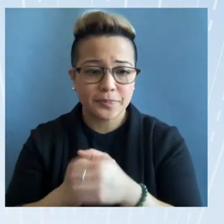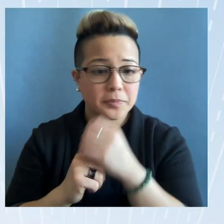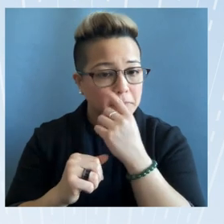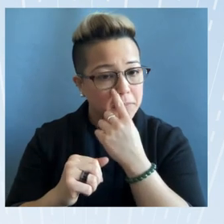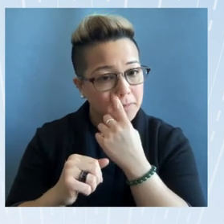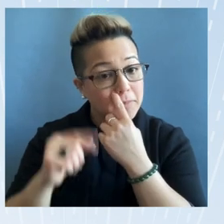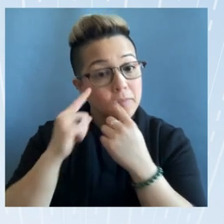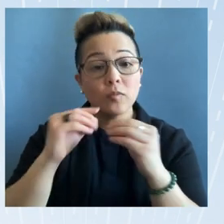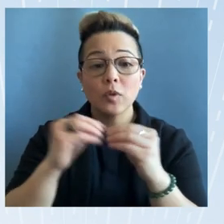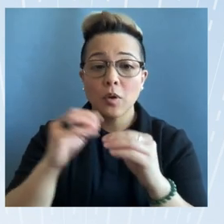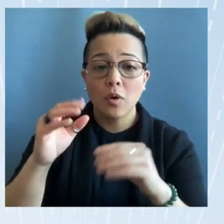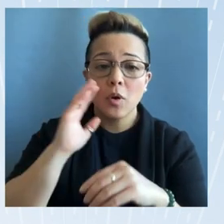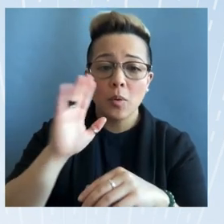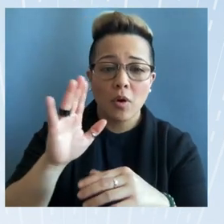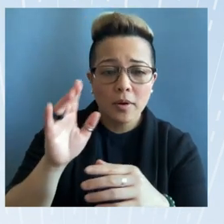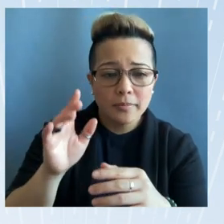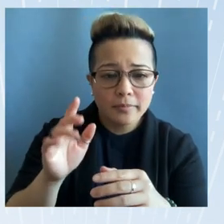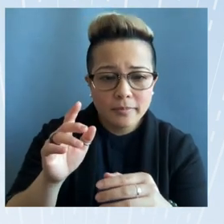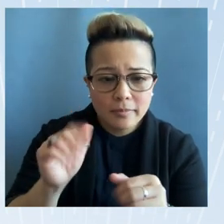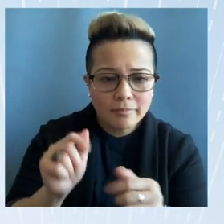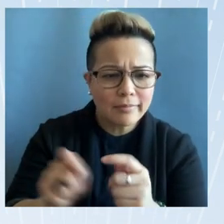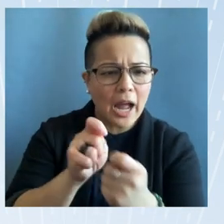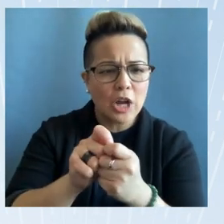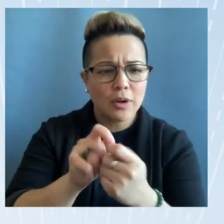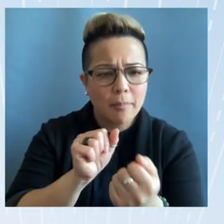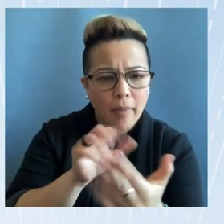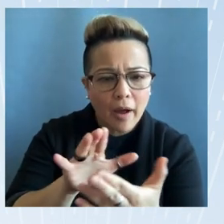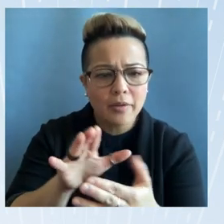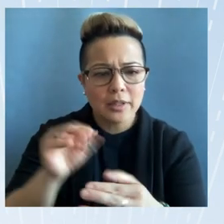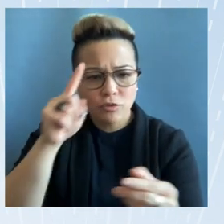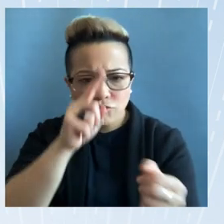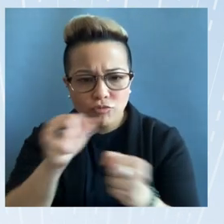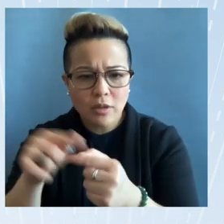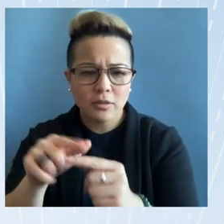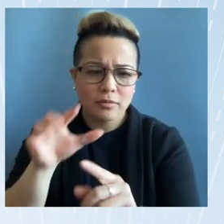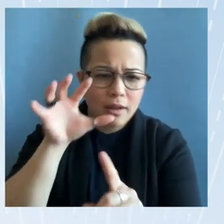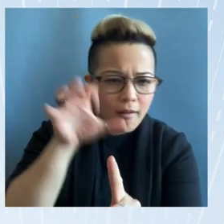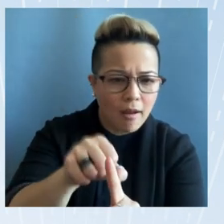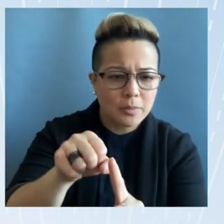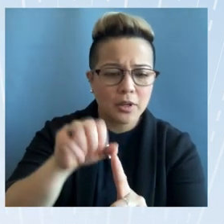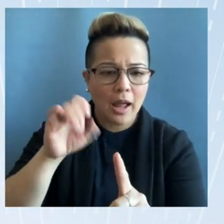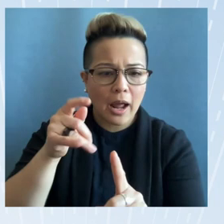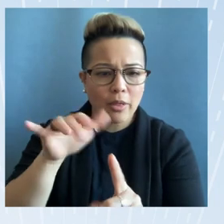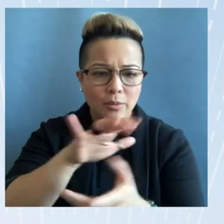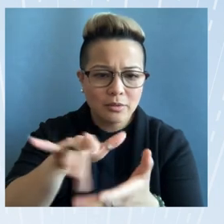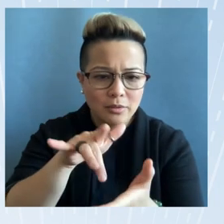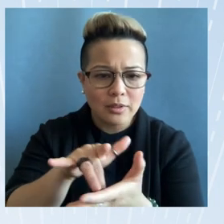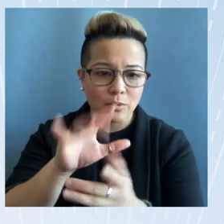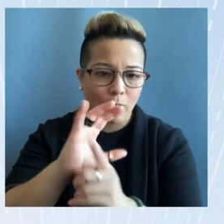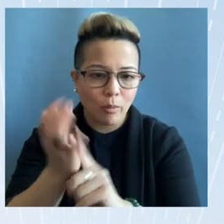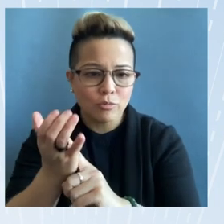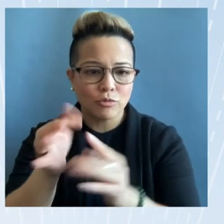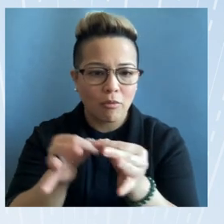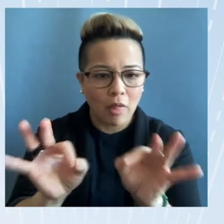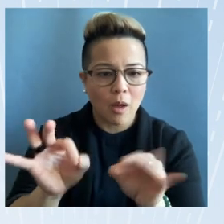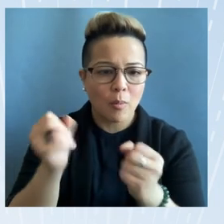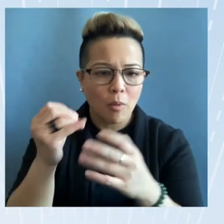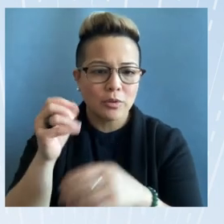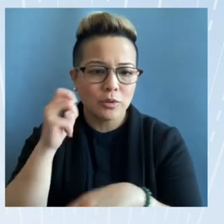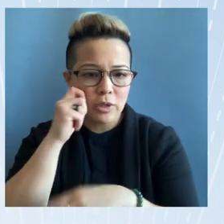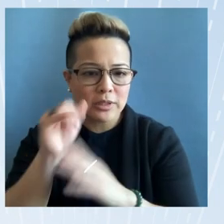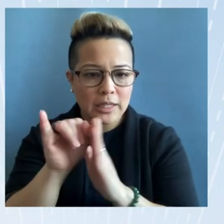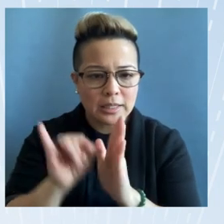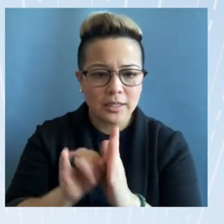accurate methods and strategies to capture ethnocultural, language, and multiracial identity characteristics for AA and